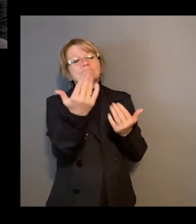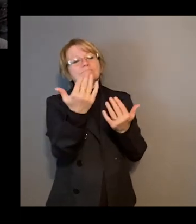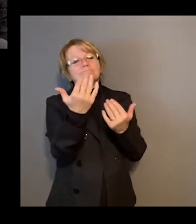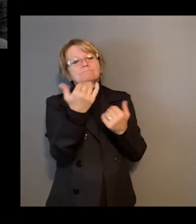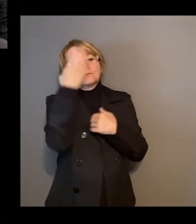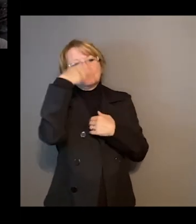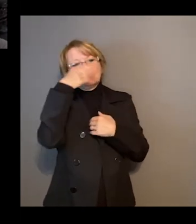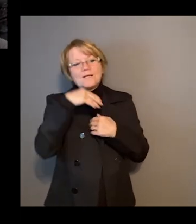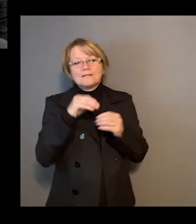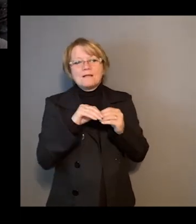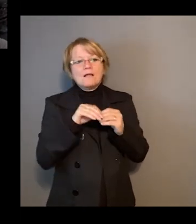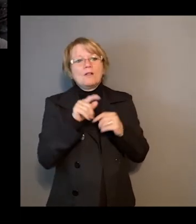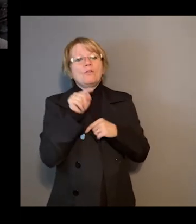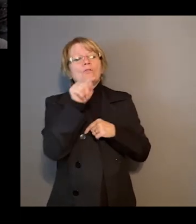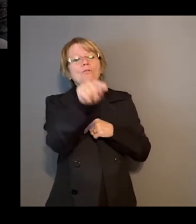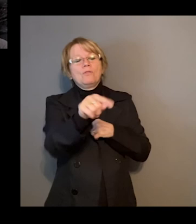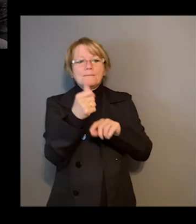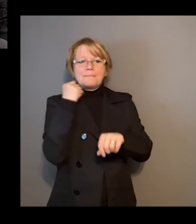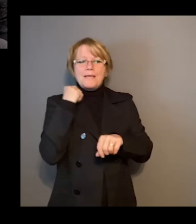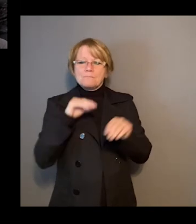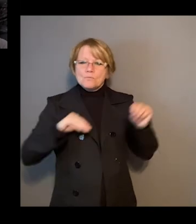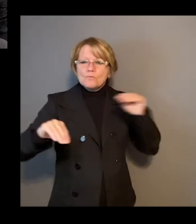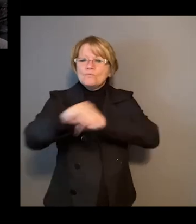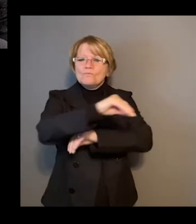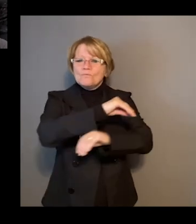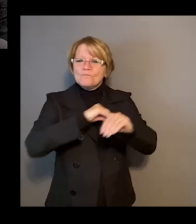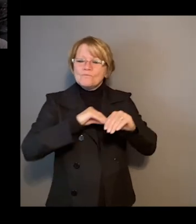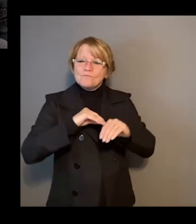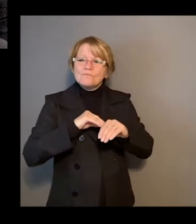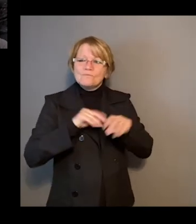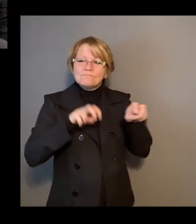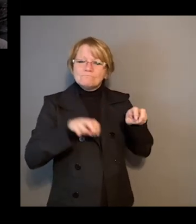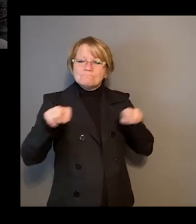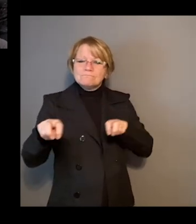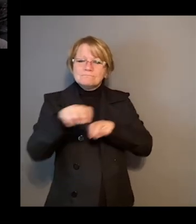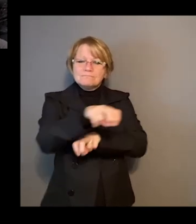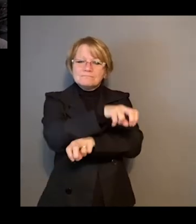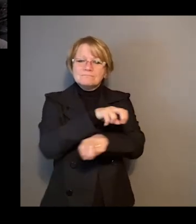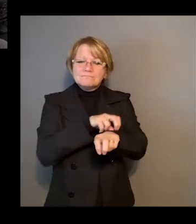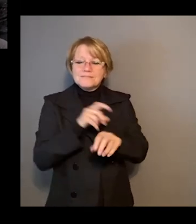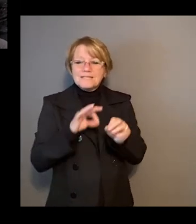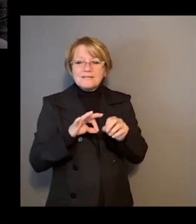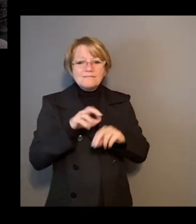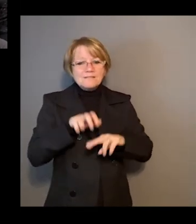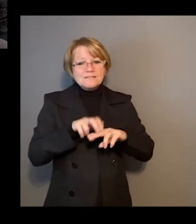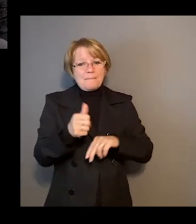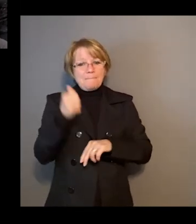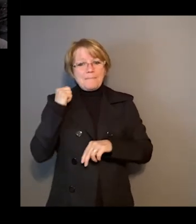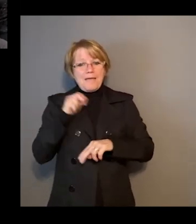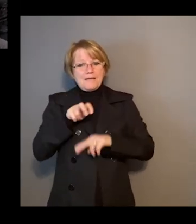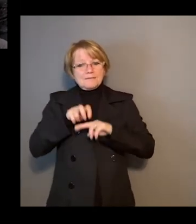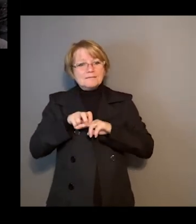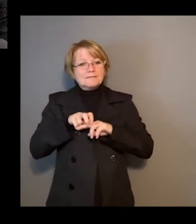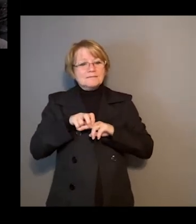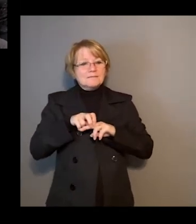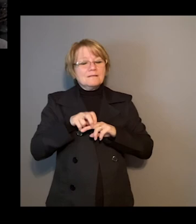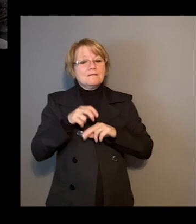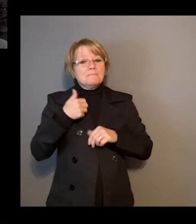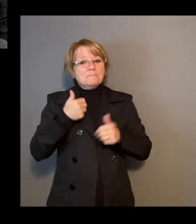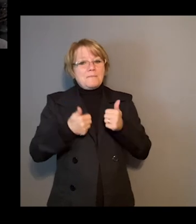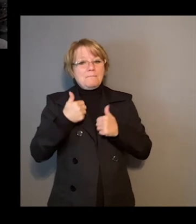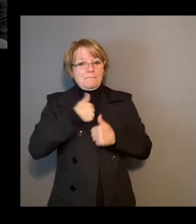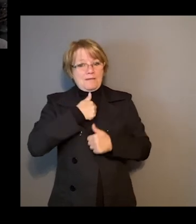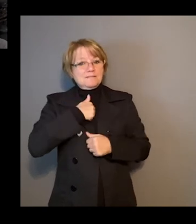Move around, you know, proximity. If they're sitting at the back, then you go at the back and teach from the back,